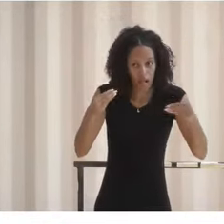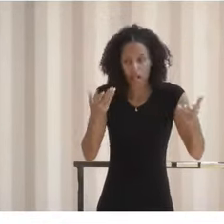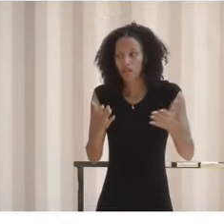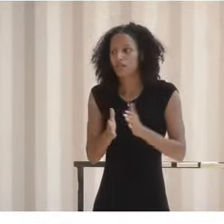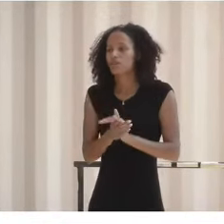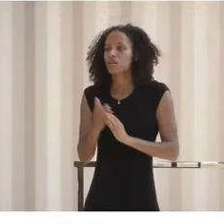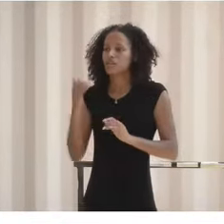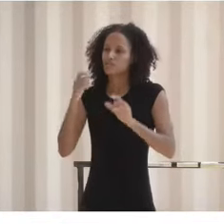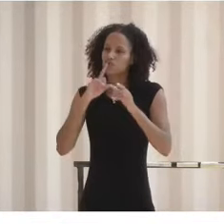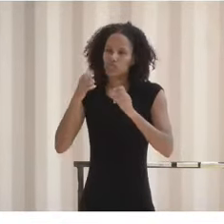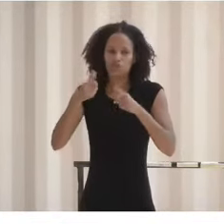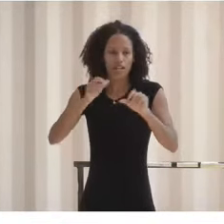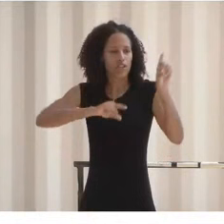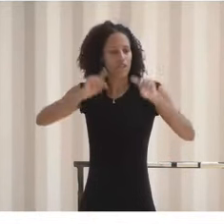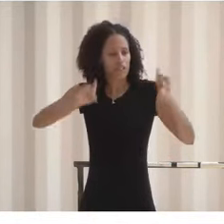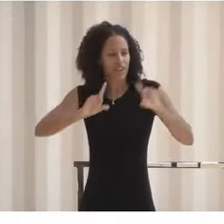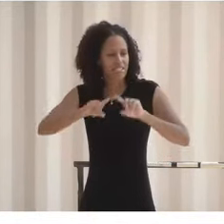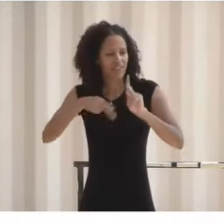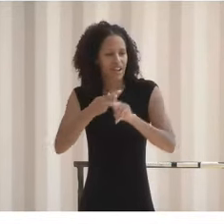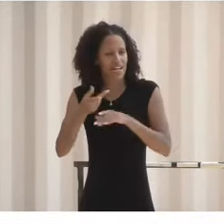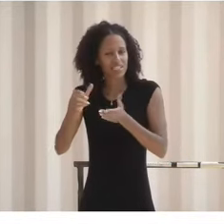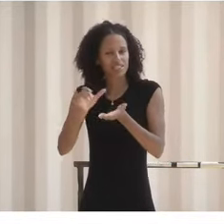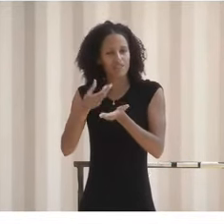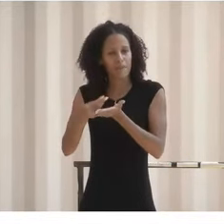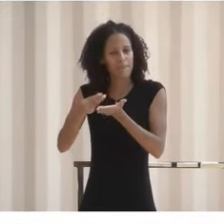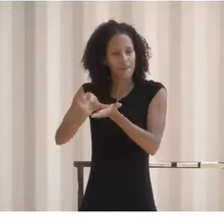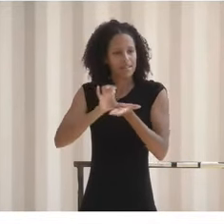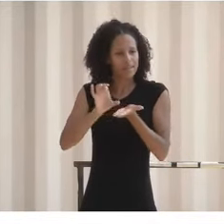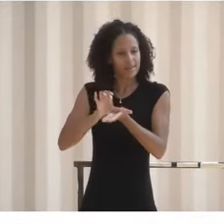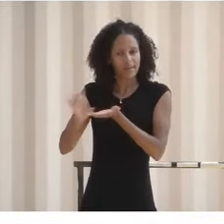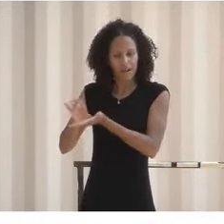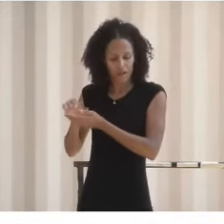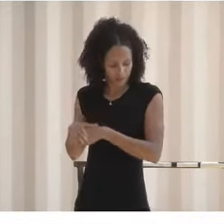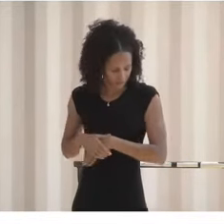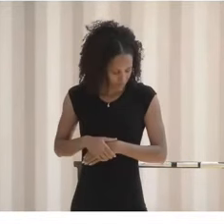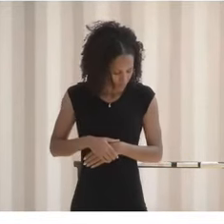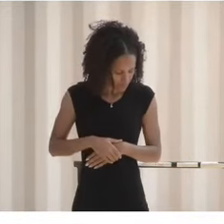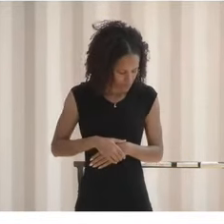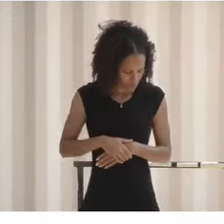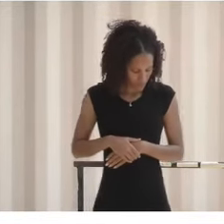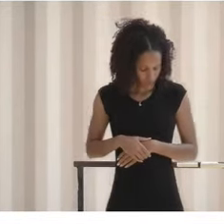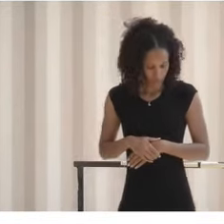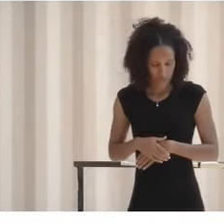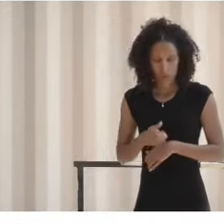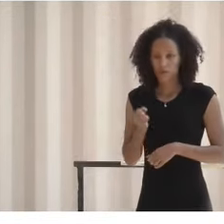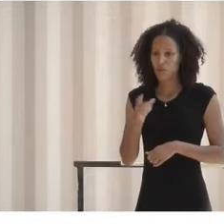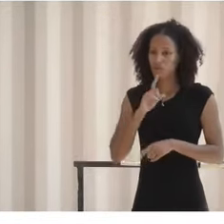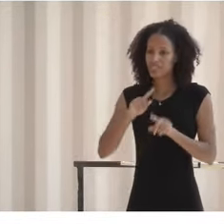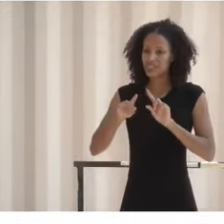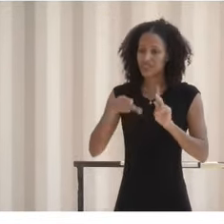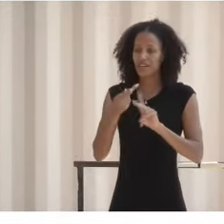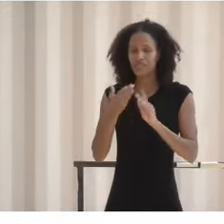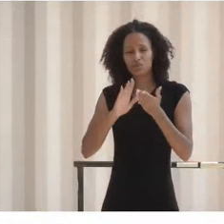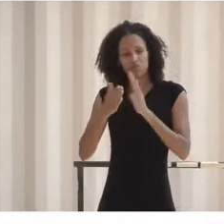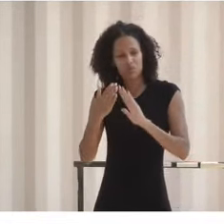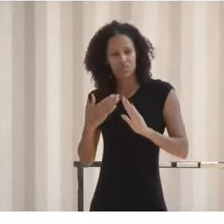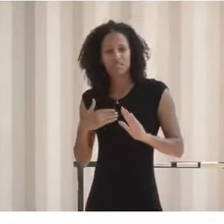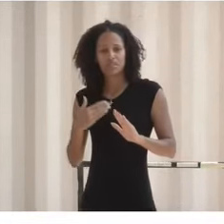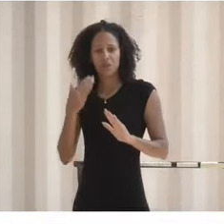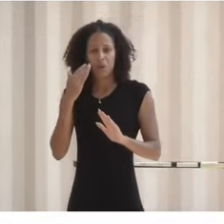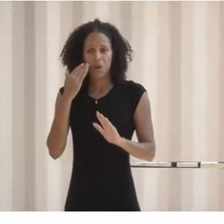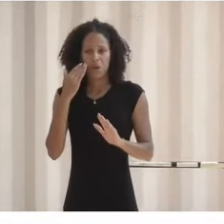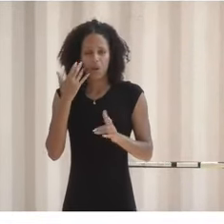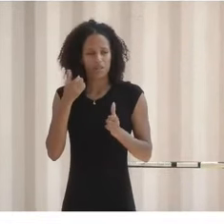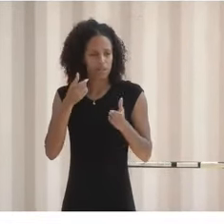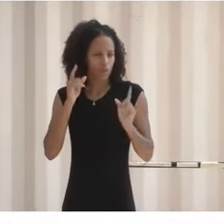can diversify their income. And beyond just earning an income, for pastoral communities, anytime they have an extra